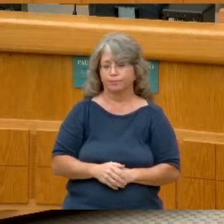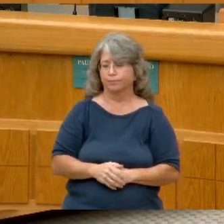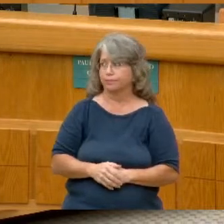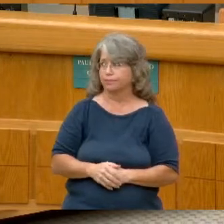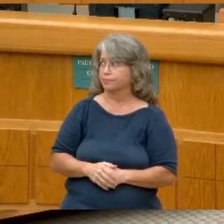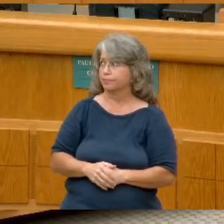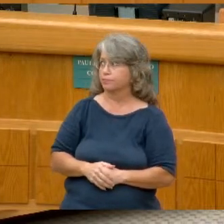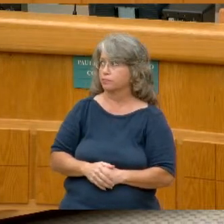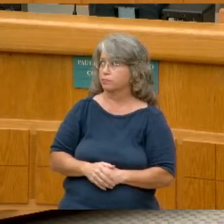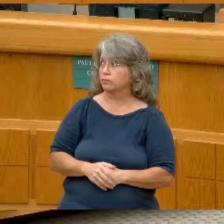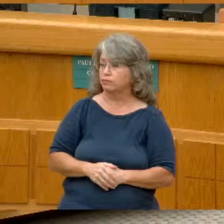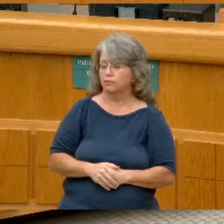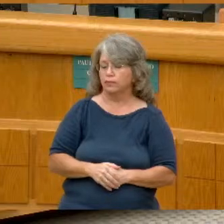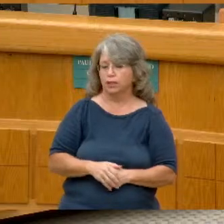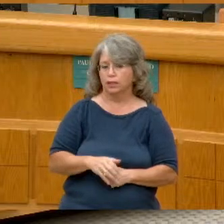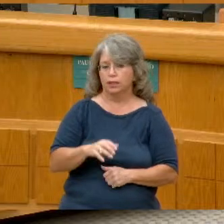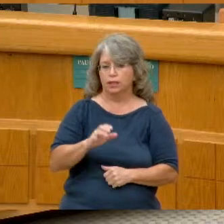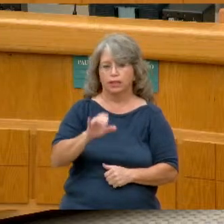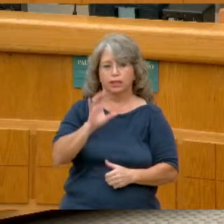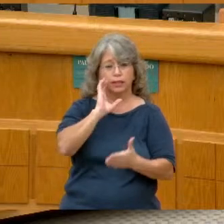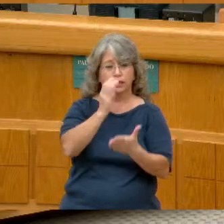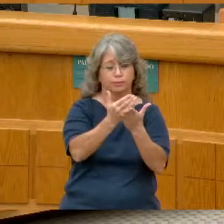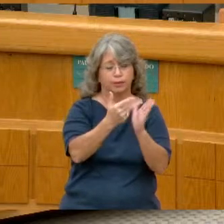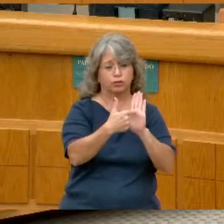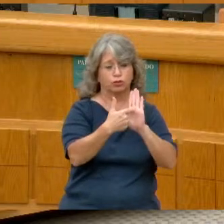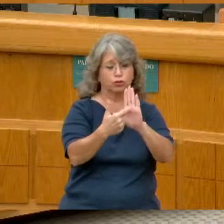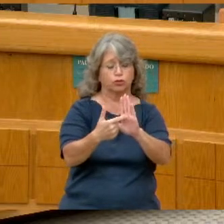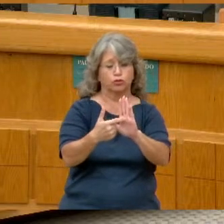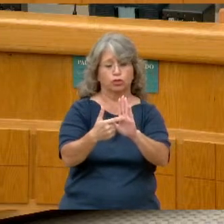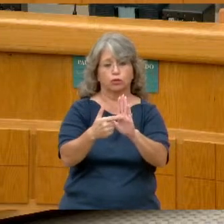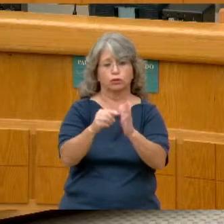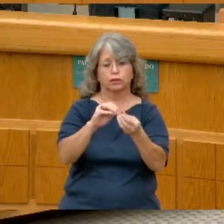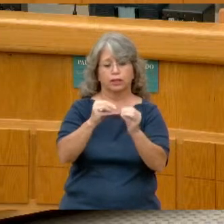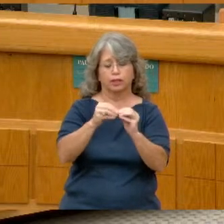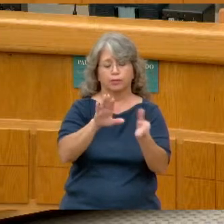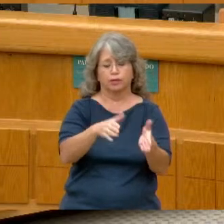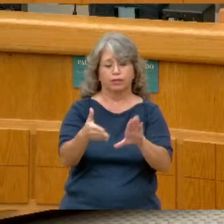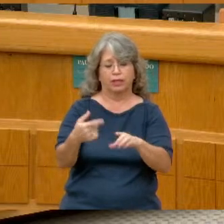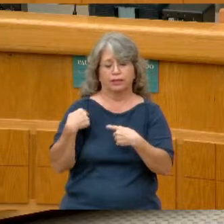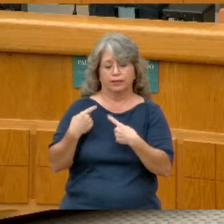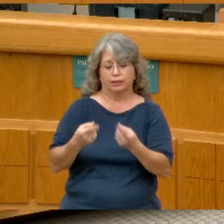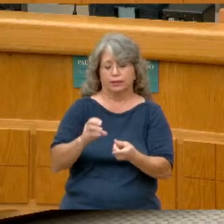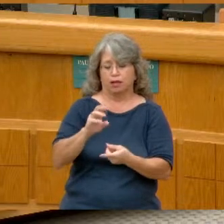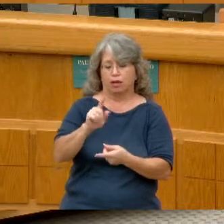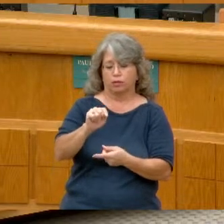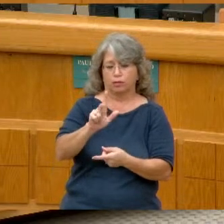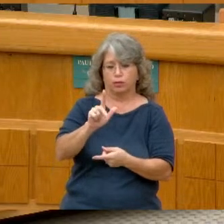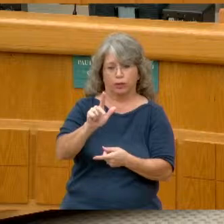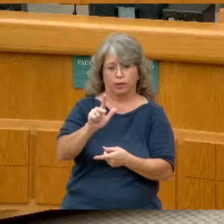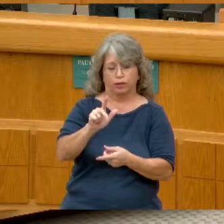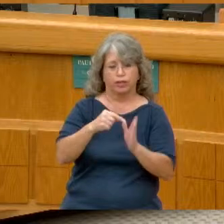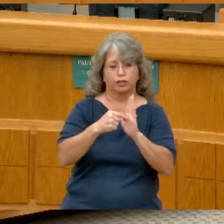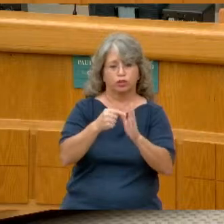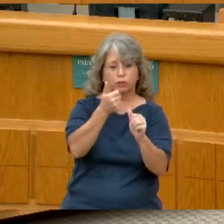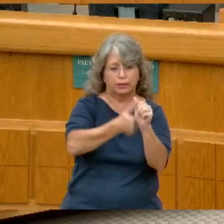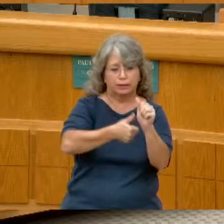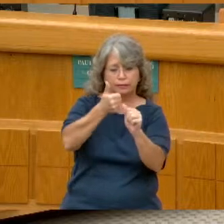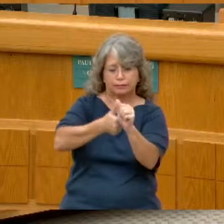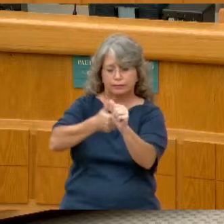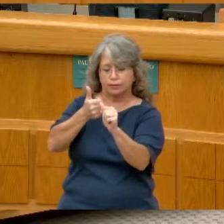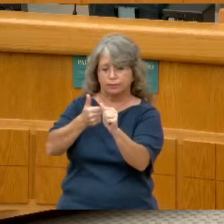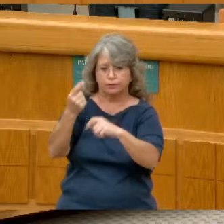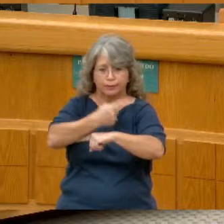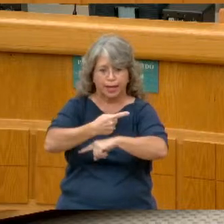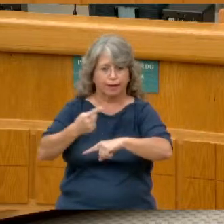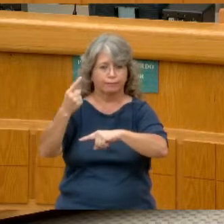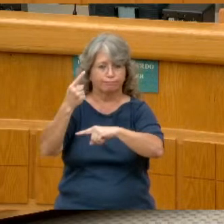This actually shows you the fatalities for the last, since October the 23rd. It shows you day by day the number of deaths.